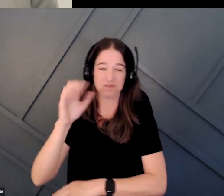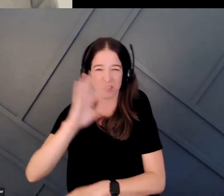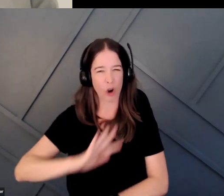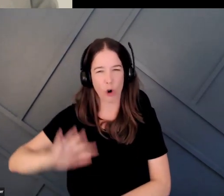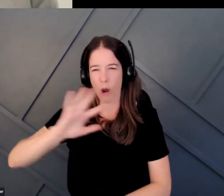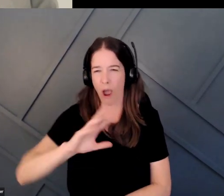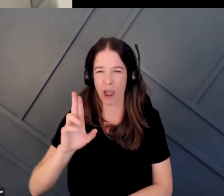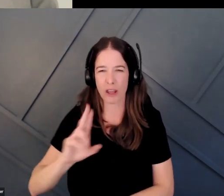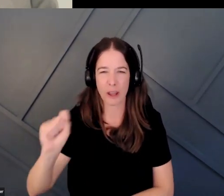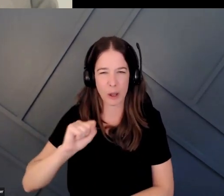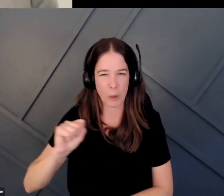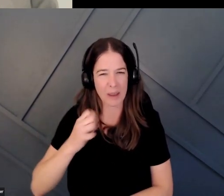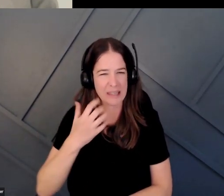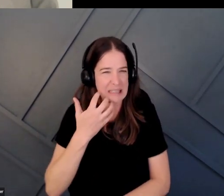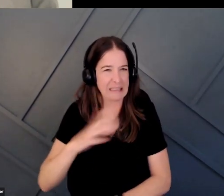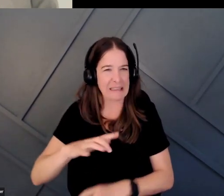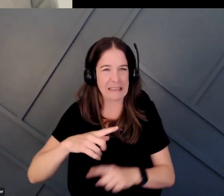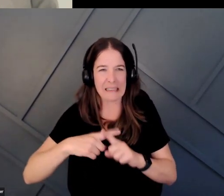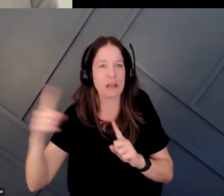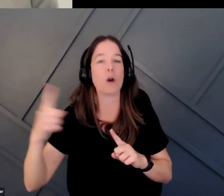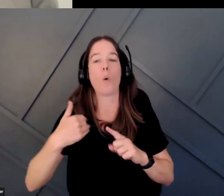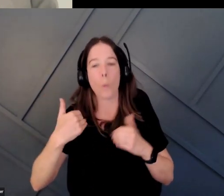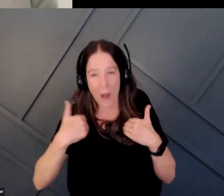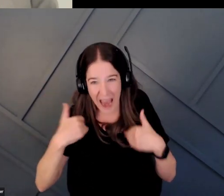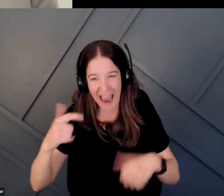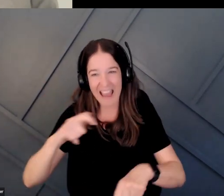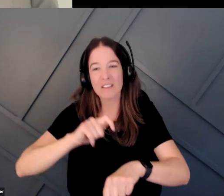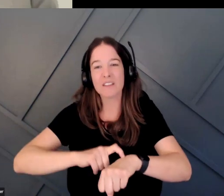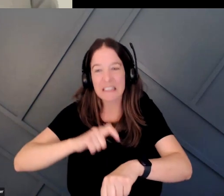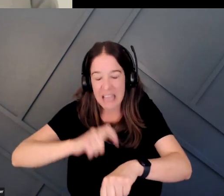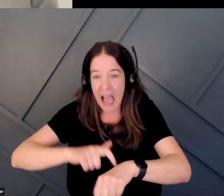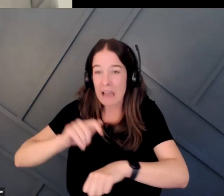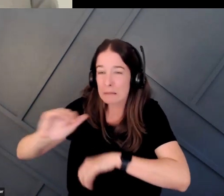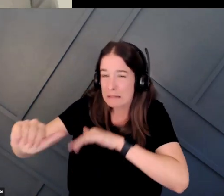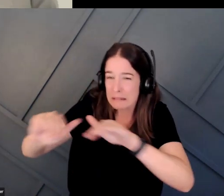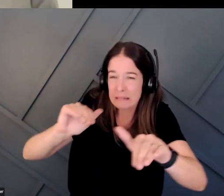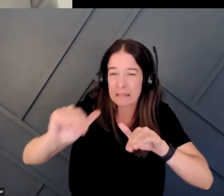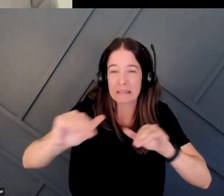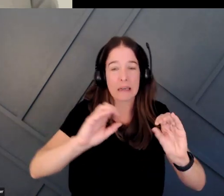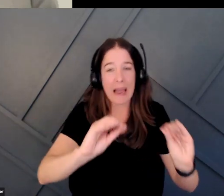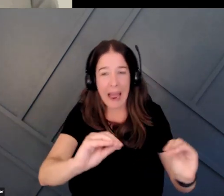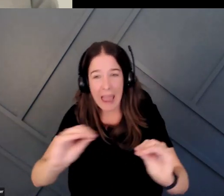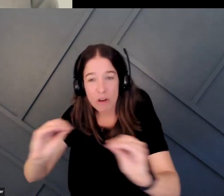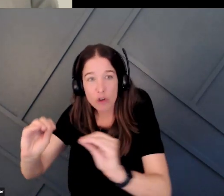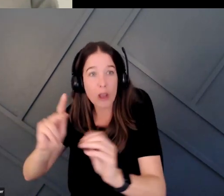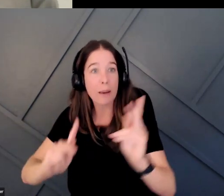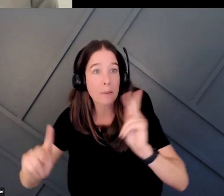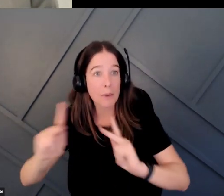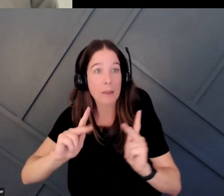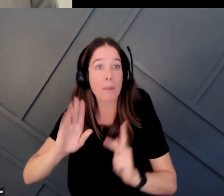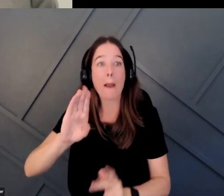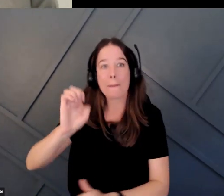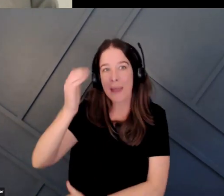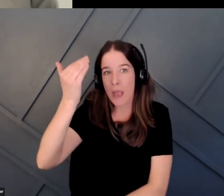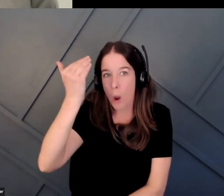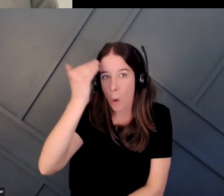communication, raised awareness, community readiness, and shared accountability, which is why we're all